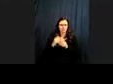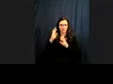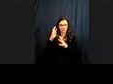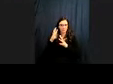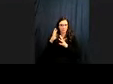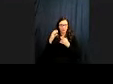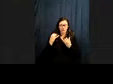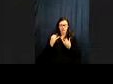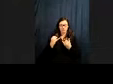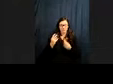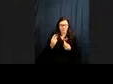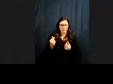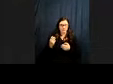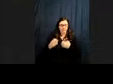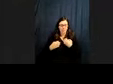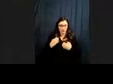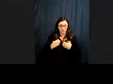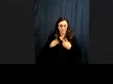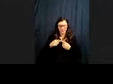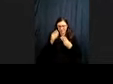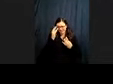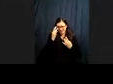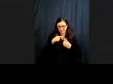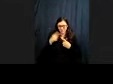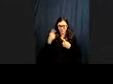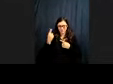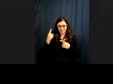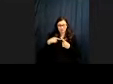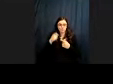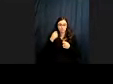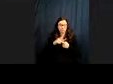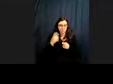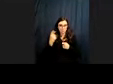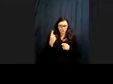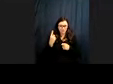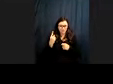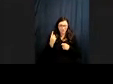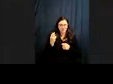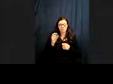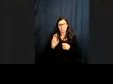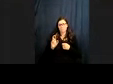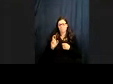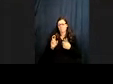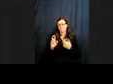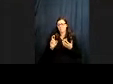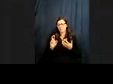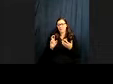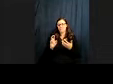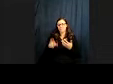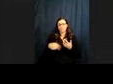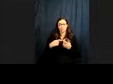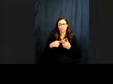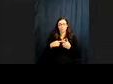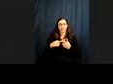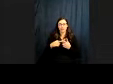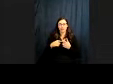present, immediate emotion when you think about something, when you remember something, or when you project a thought